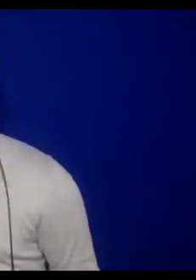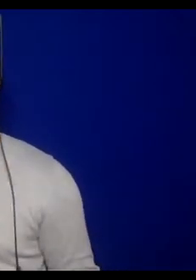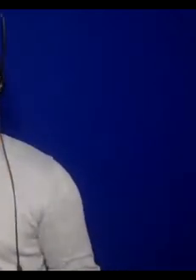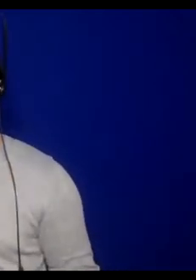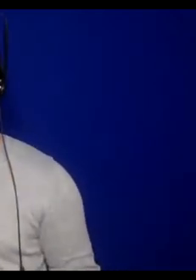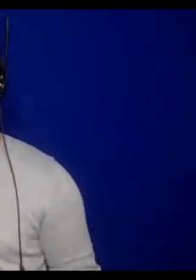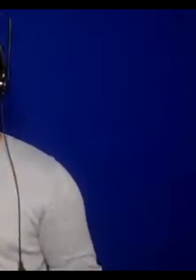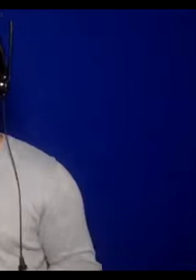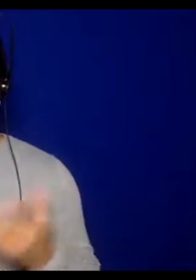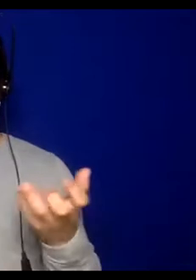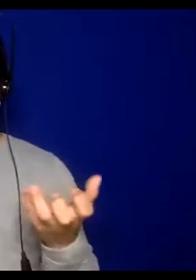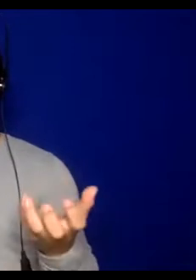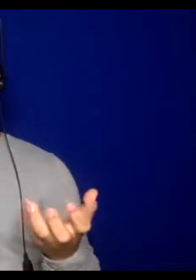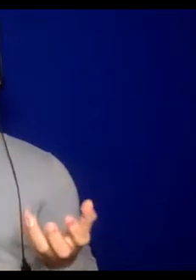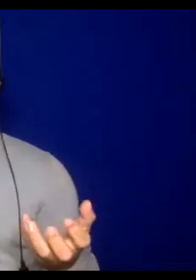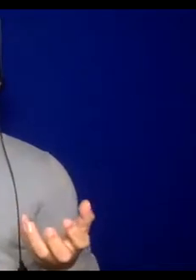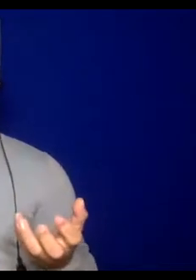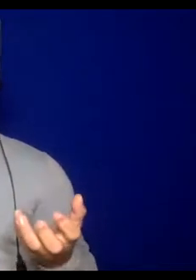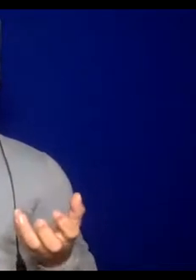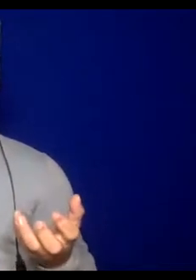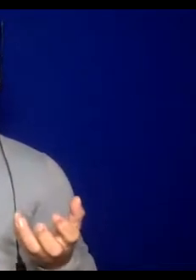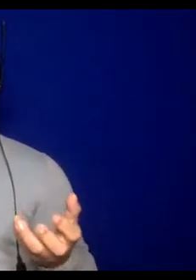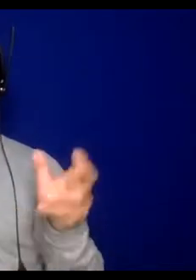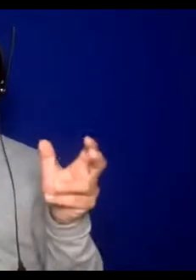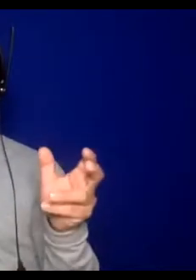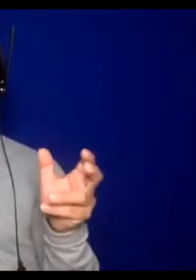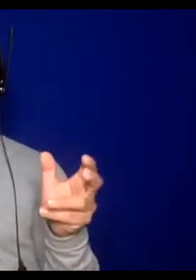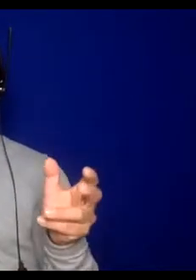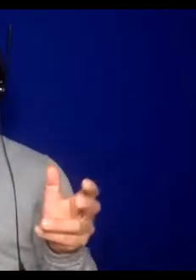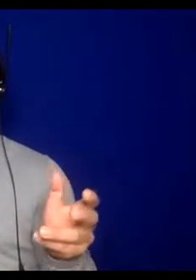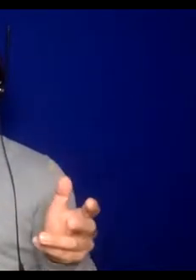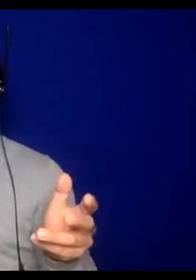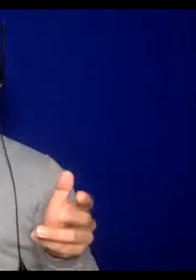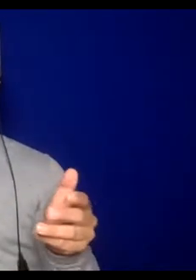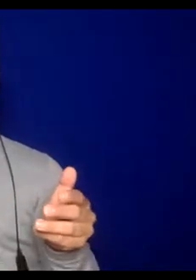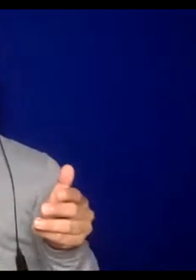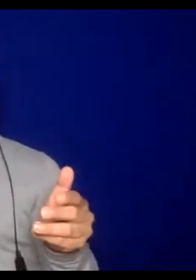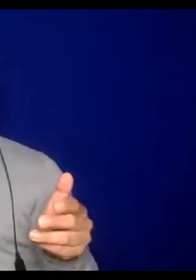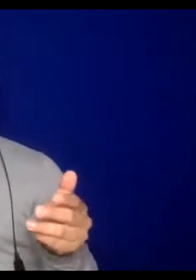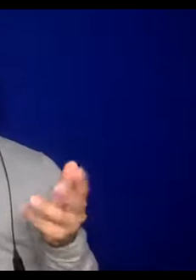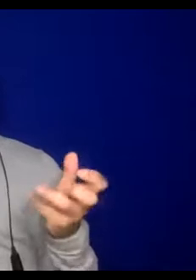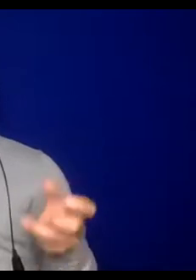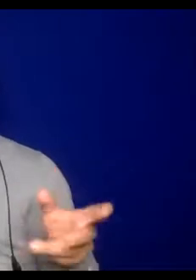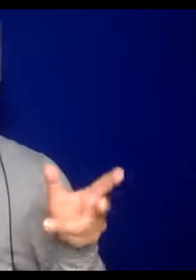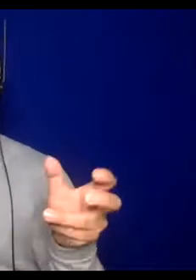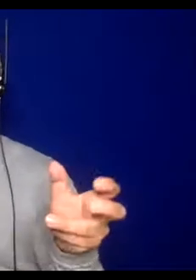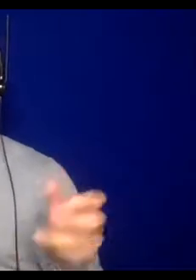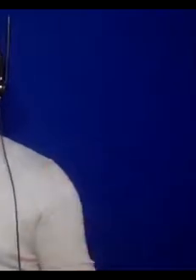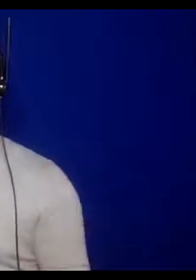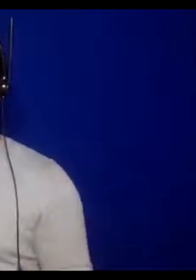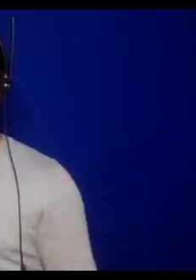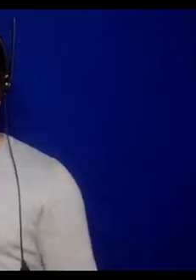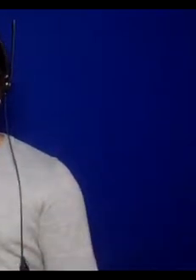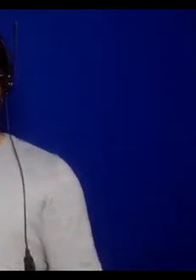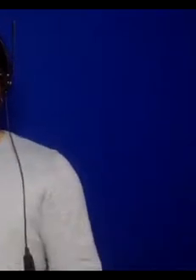to hear from folks if you feel like you'll be able to use, like, what part